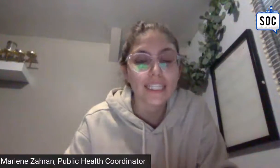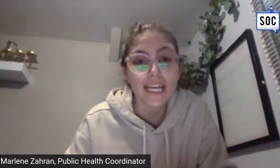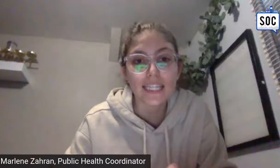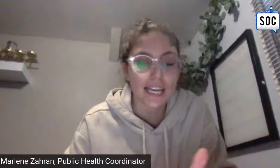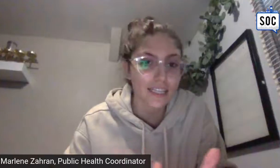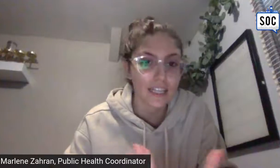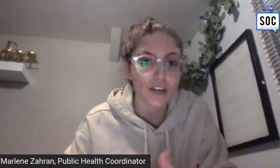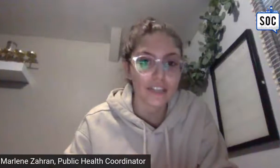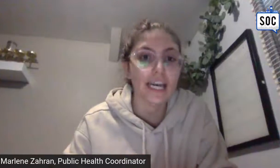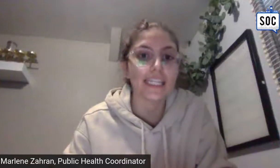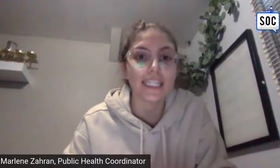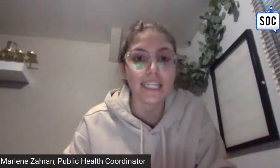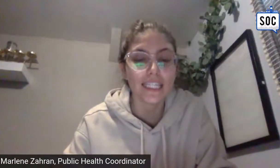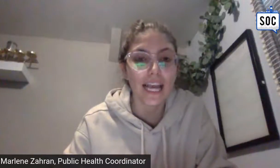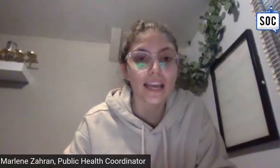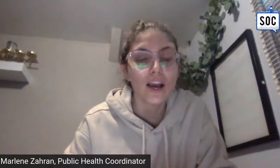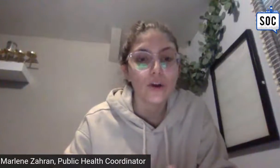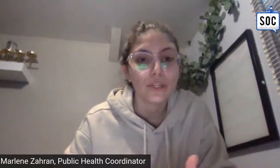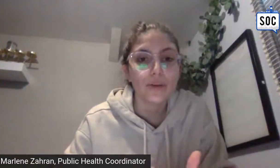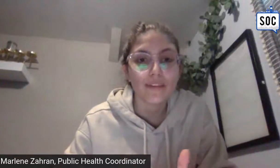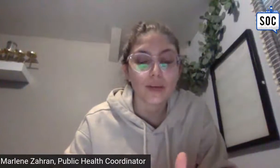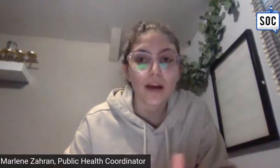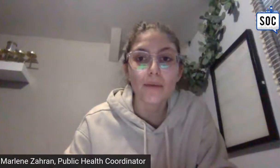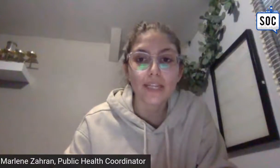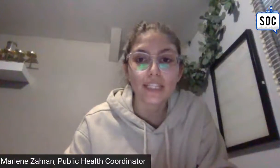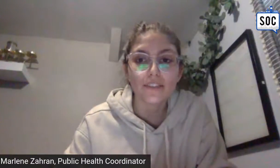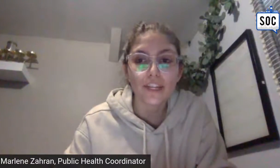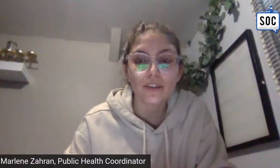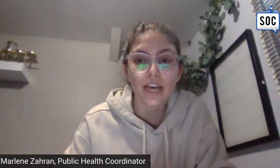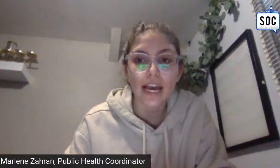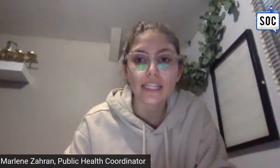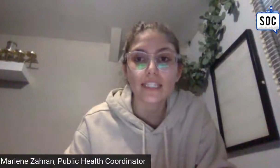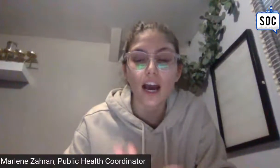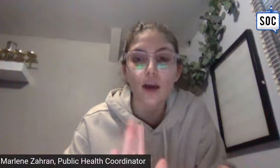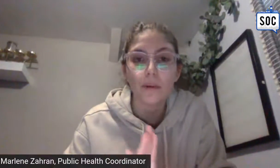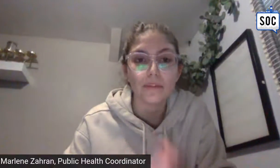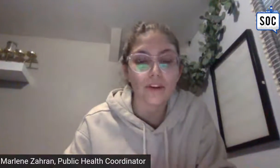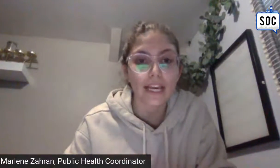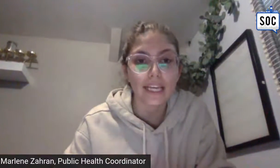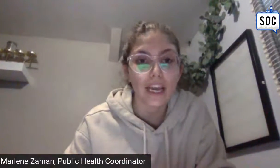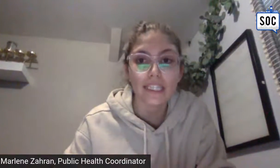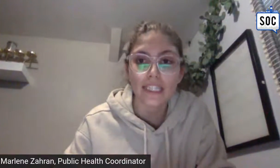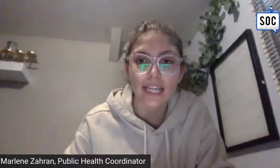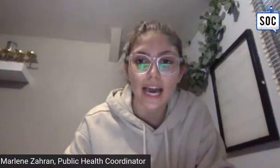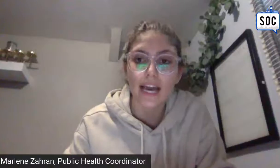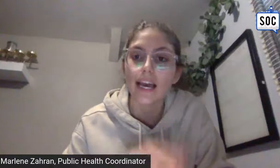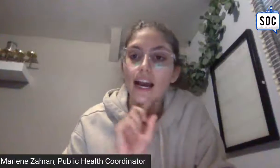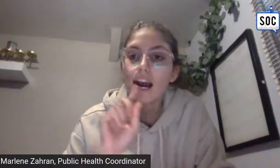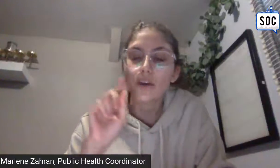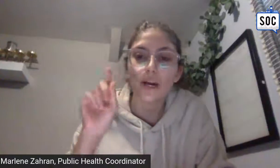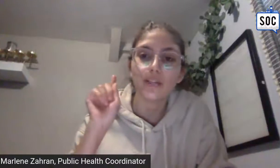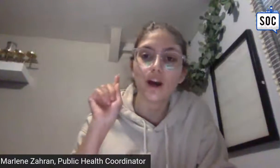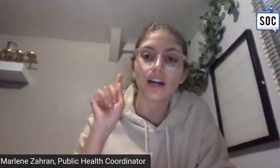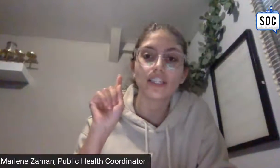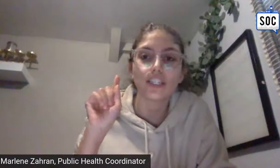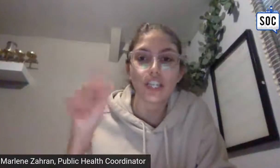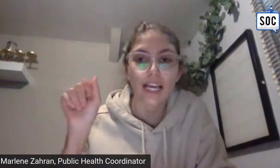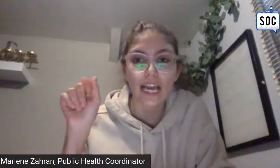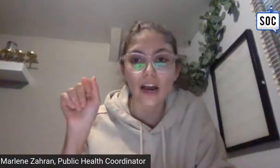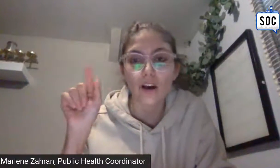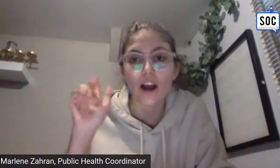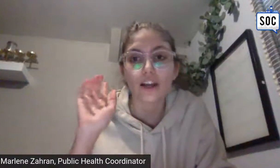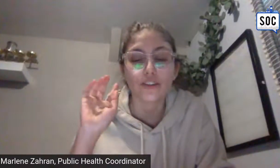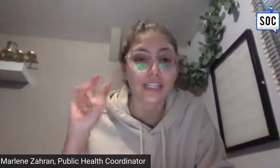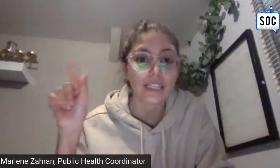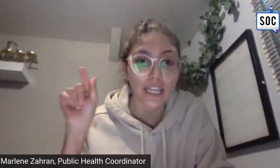That being said, today is the COVID-19 day. We do have some updates for you guys, but before I get into that, I want you all to